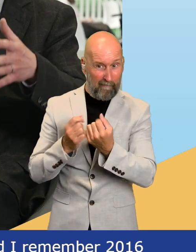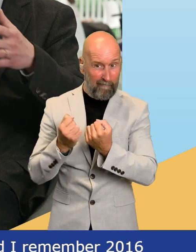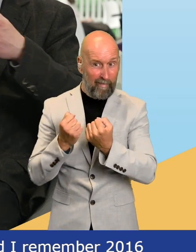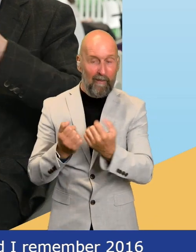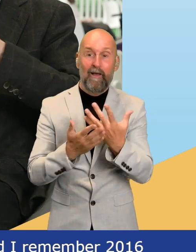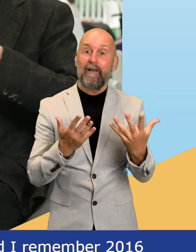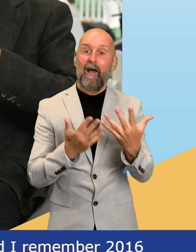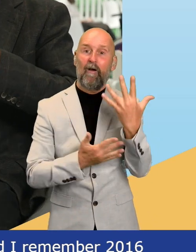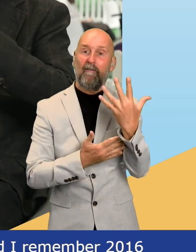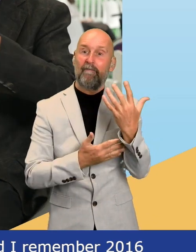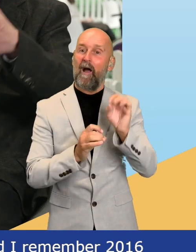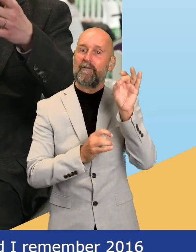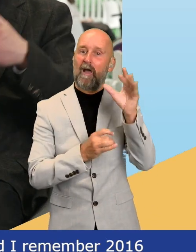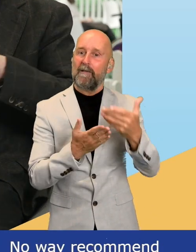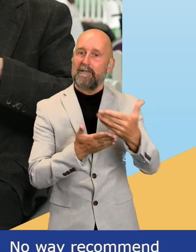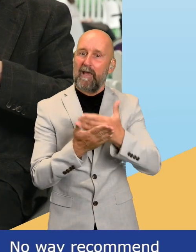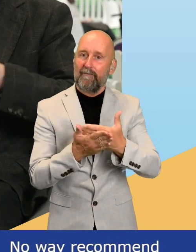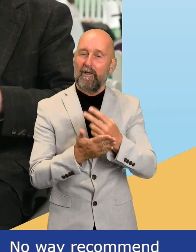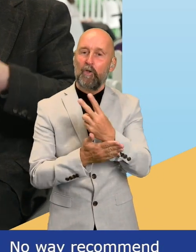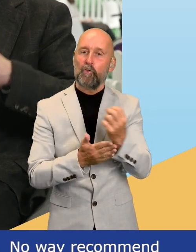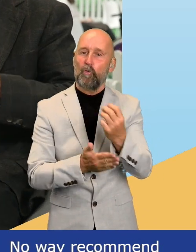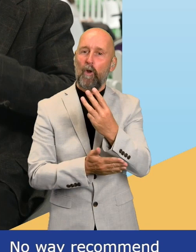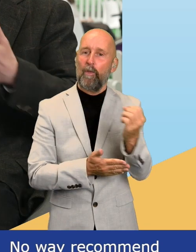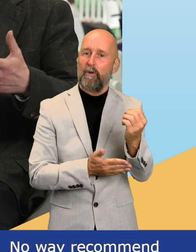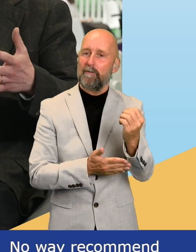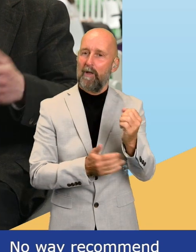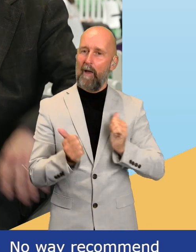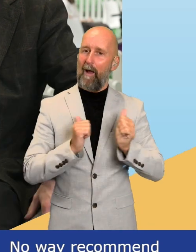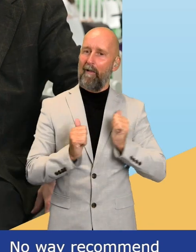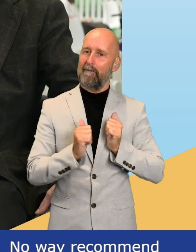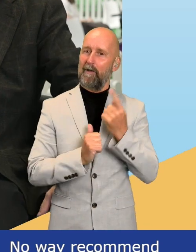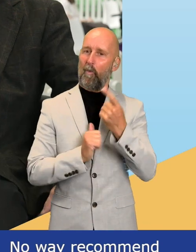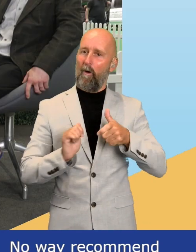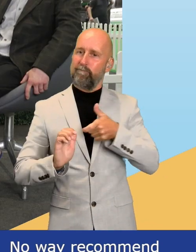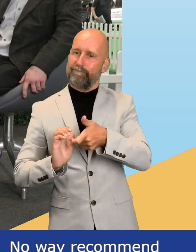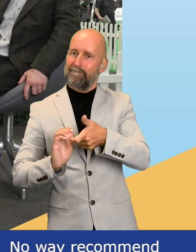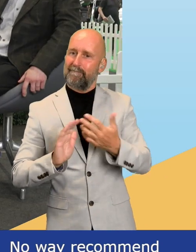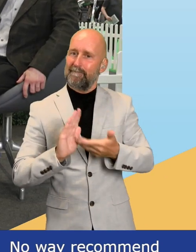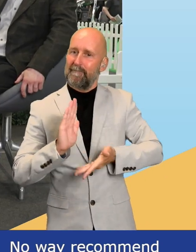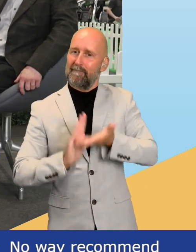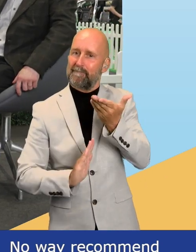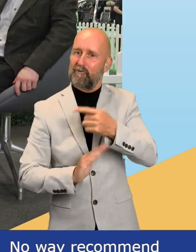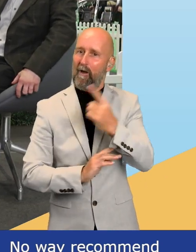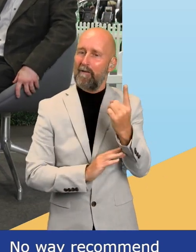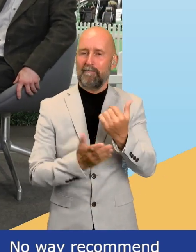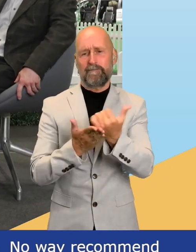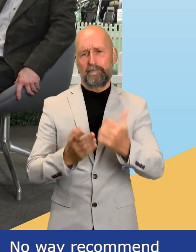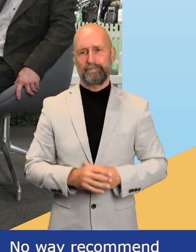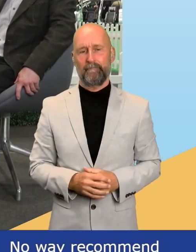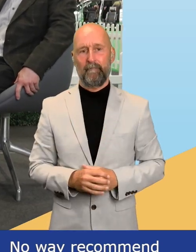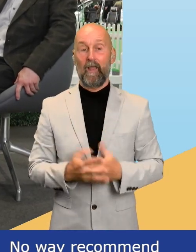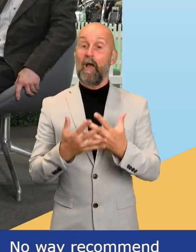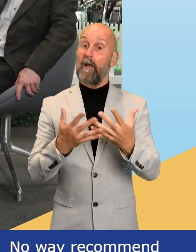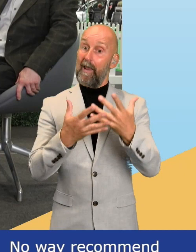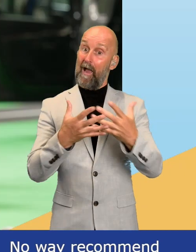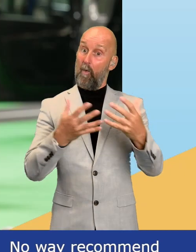getting 5-star safety ratings, so they'll do 200 to 300 miles on a charge. They're great cars. Brilliant. And Matt, with the rise in popularity